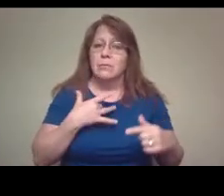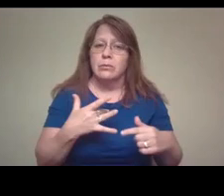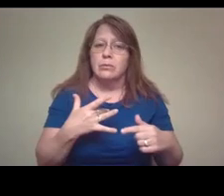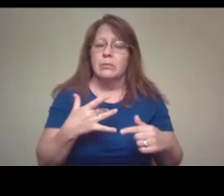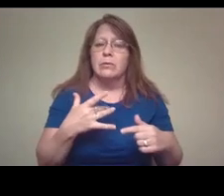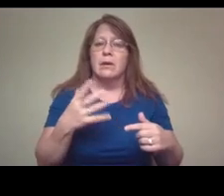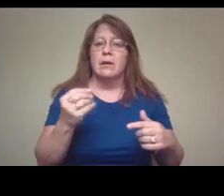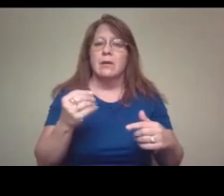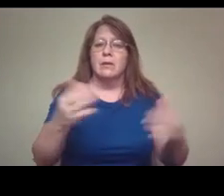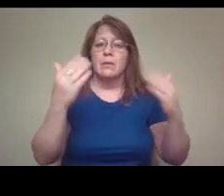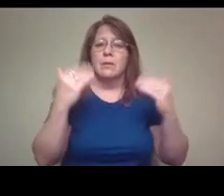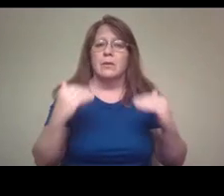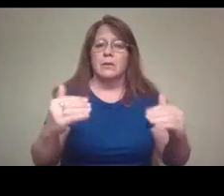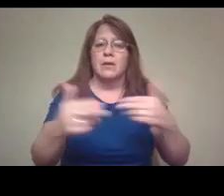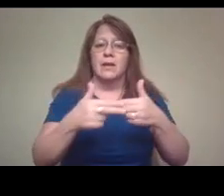Next slide.